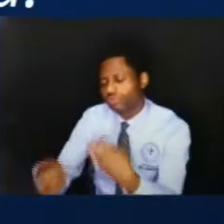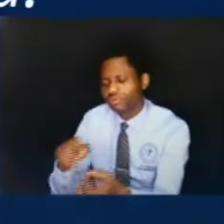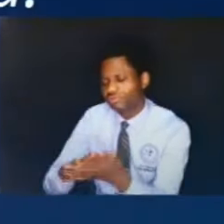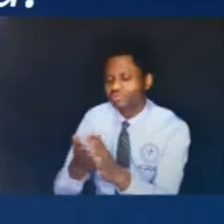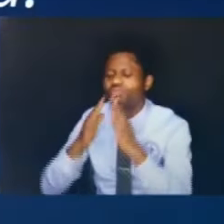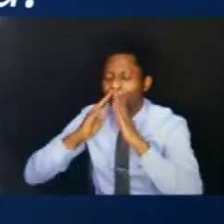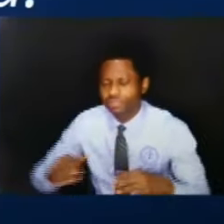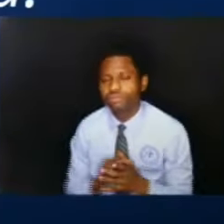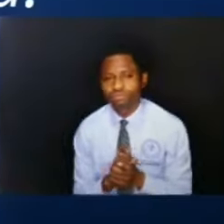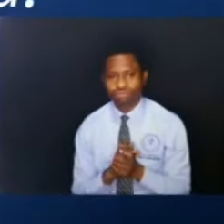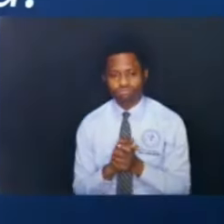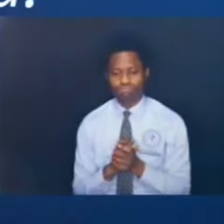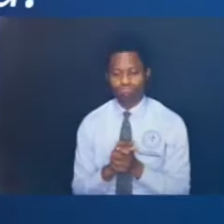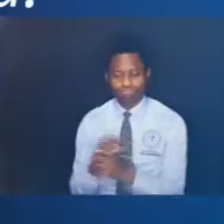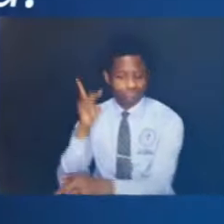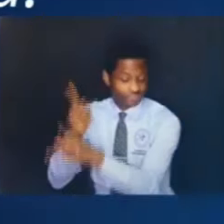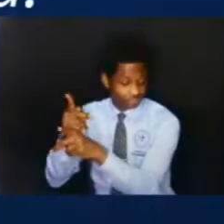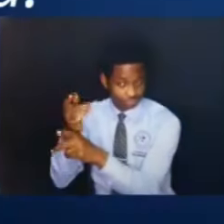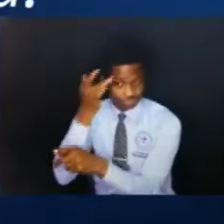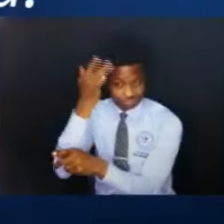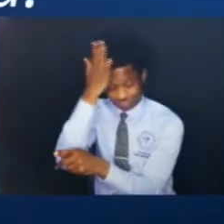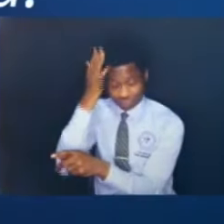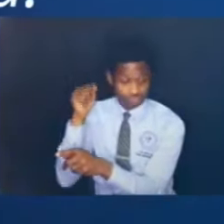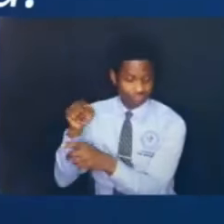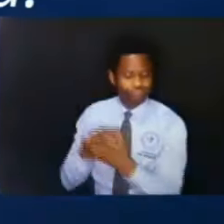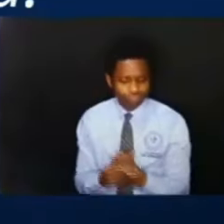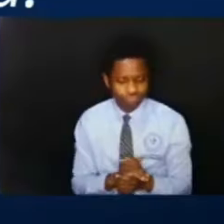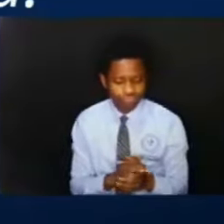Now hold this one. I want you to pay attention to this.